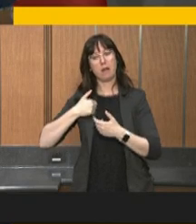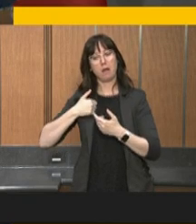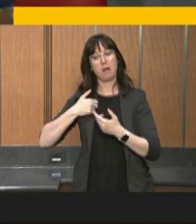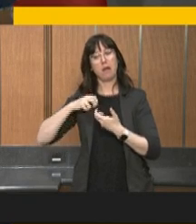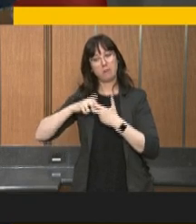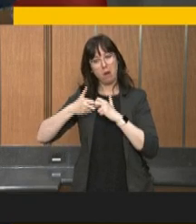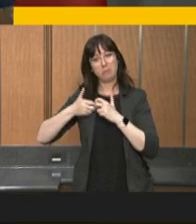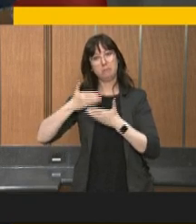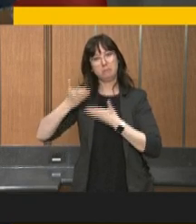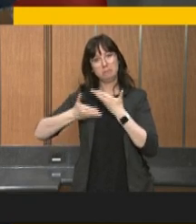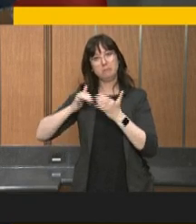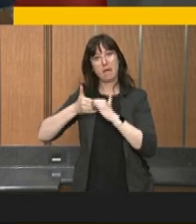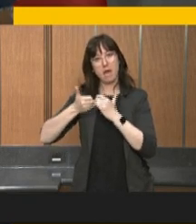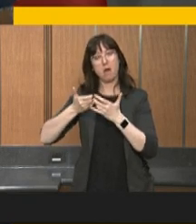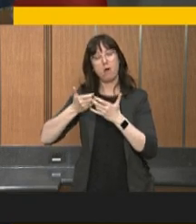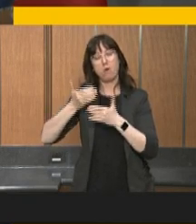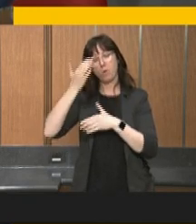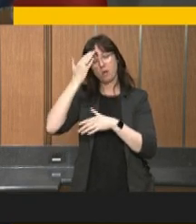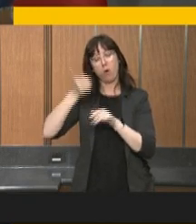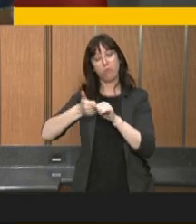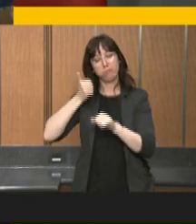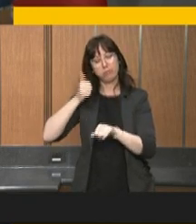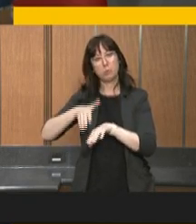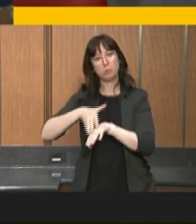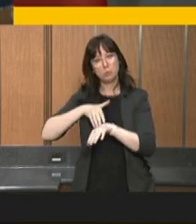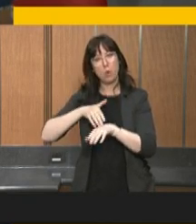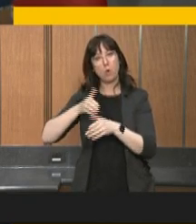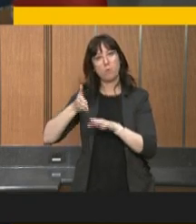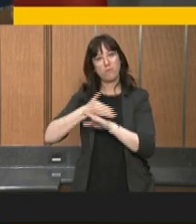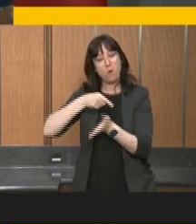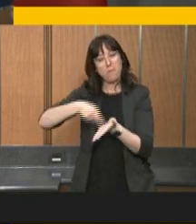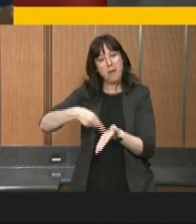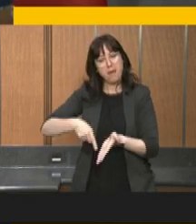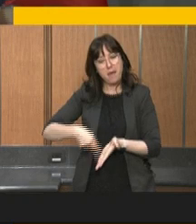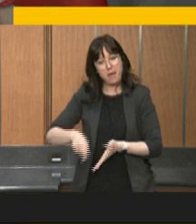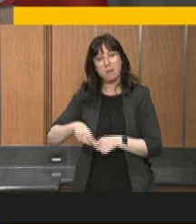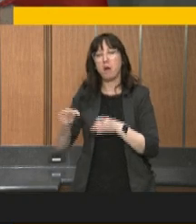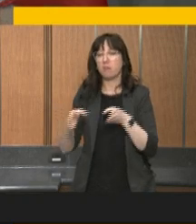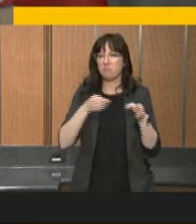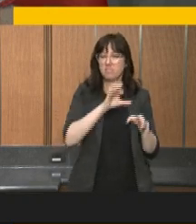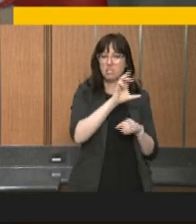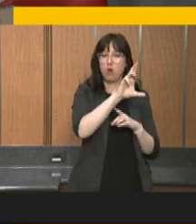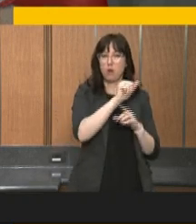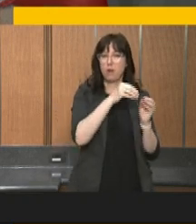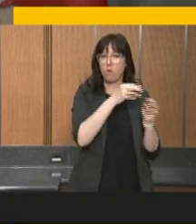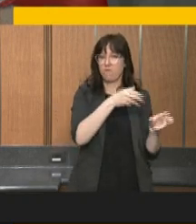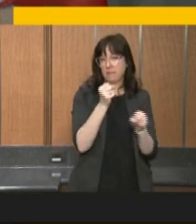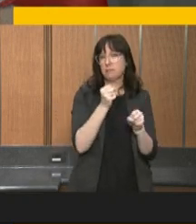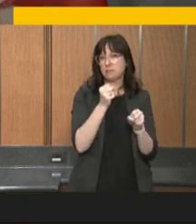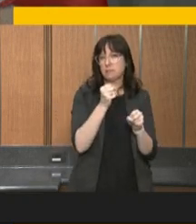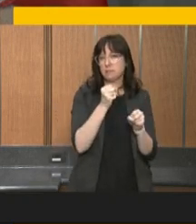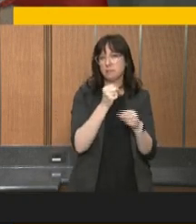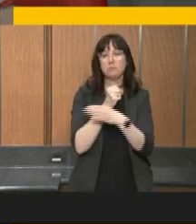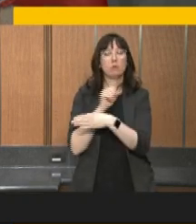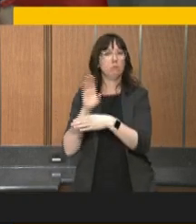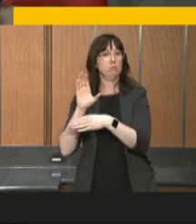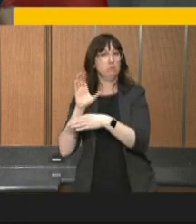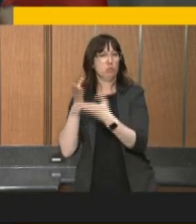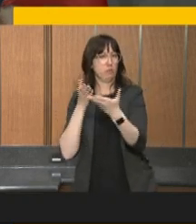processing demands very quickly, as we know, and so Service Canada already has enough on its plate.